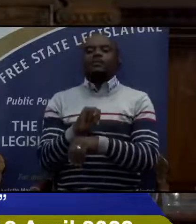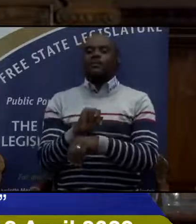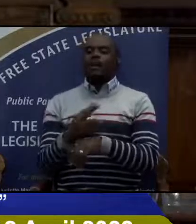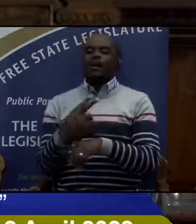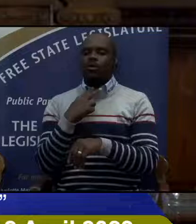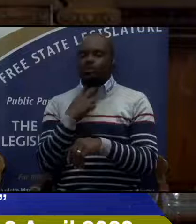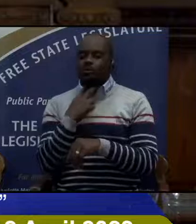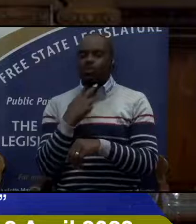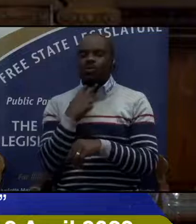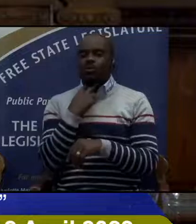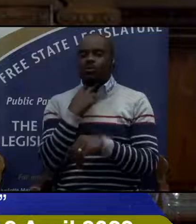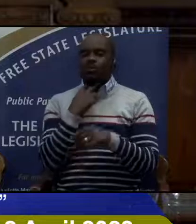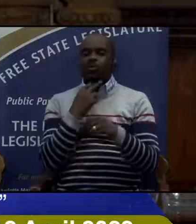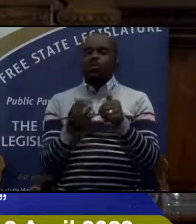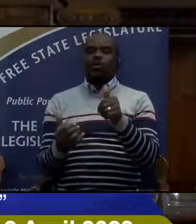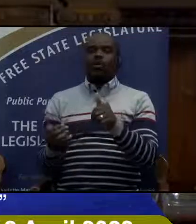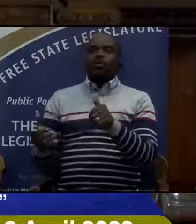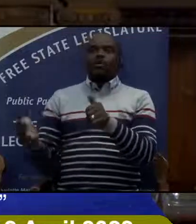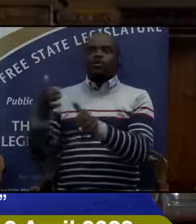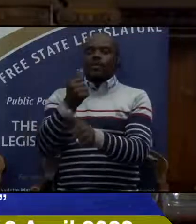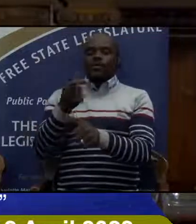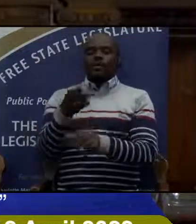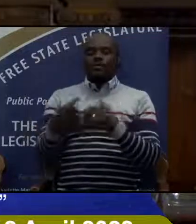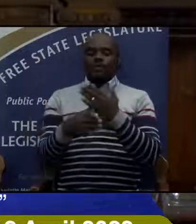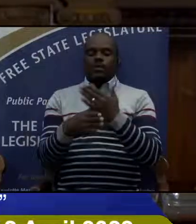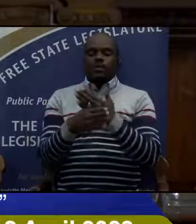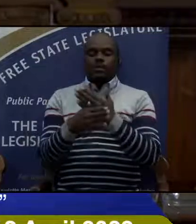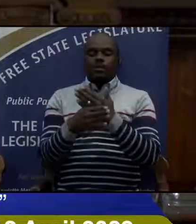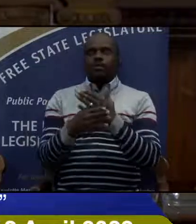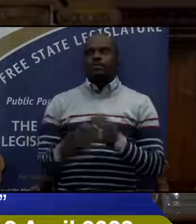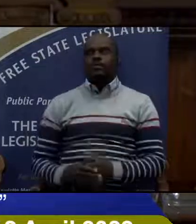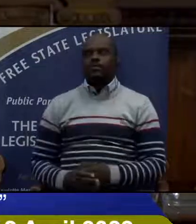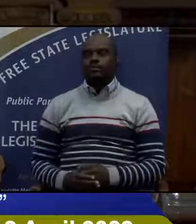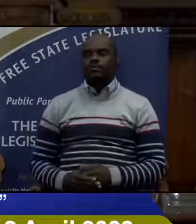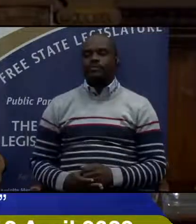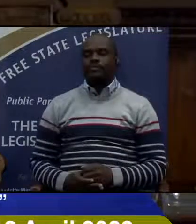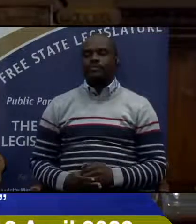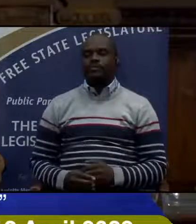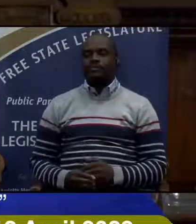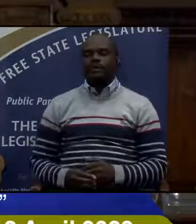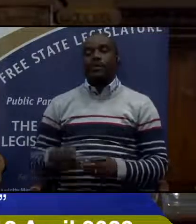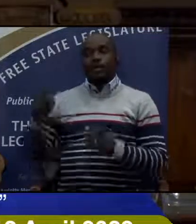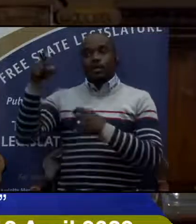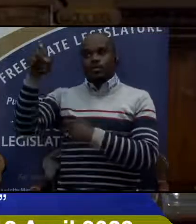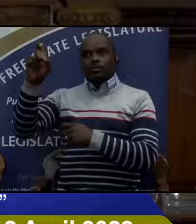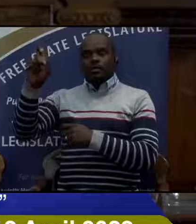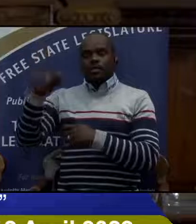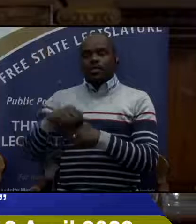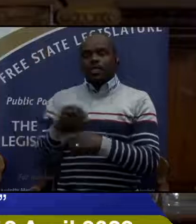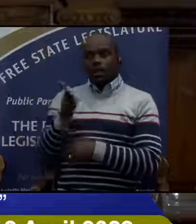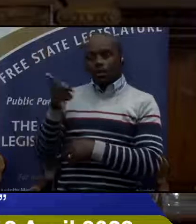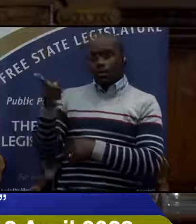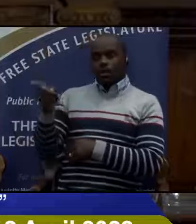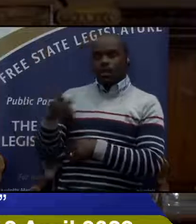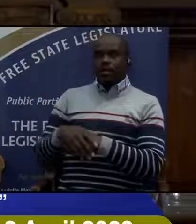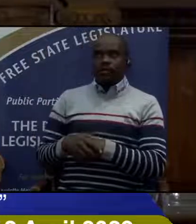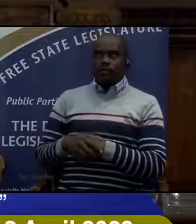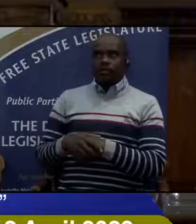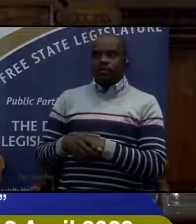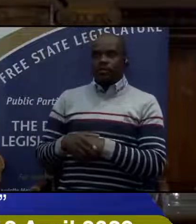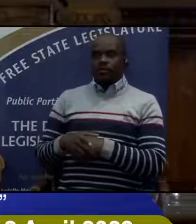We have 3 spheres of government, Premier, not 4. Speaker, to you, where are the district development